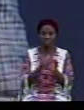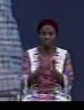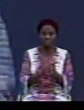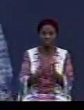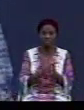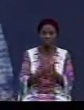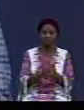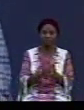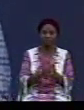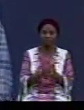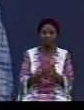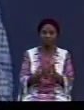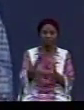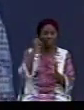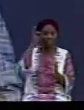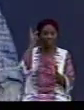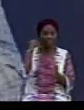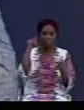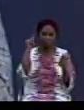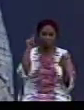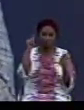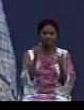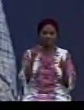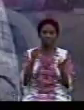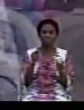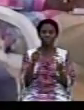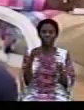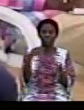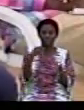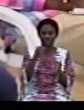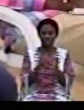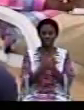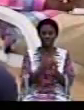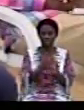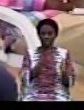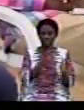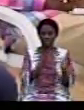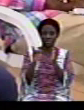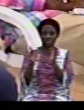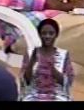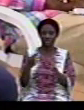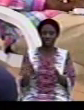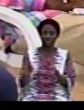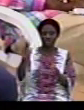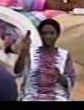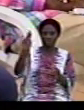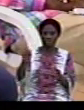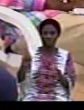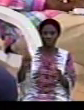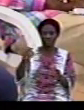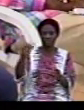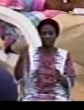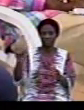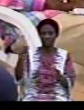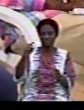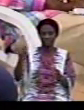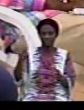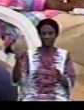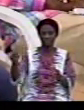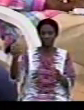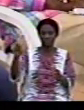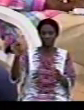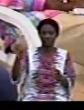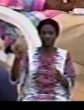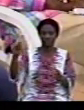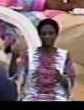a Jesus in one corner somewhere who does not have the mark of the nail in his hand.